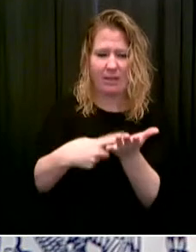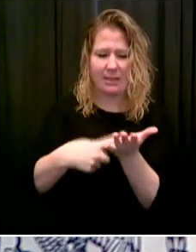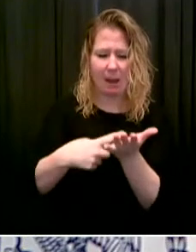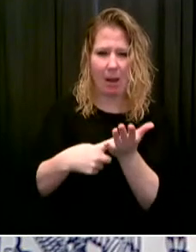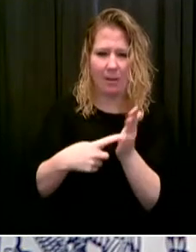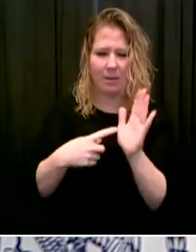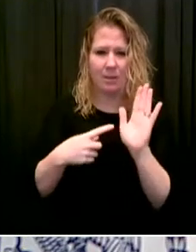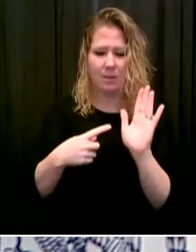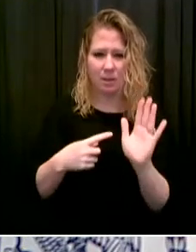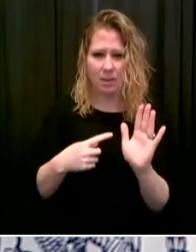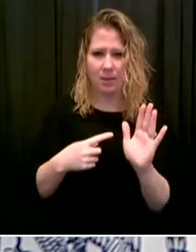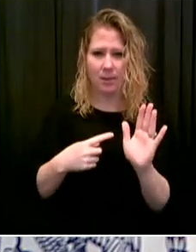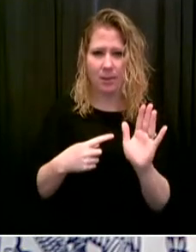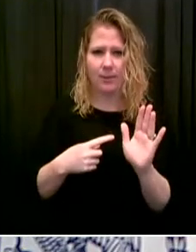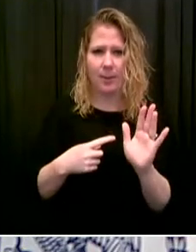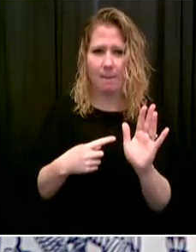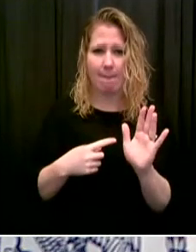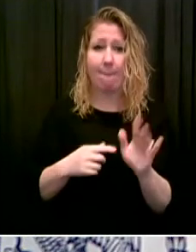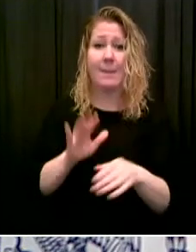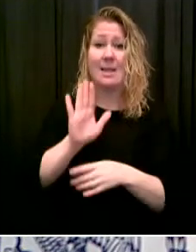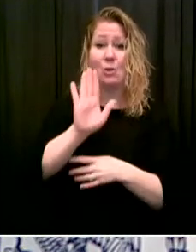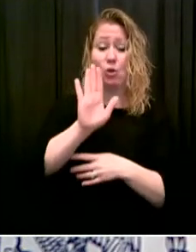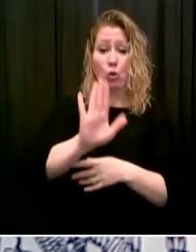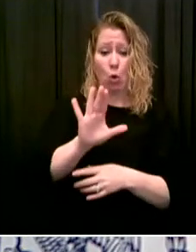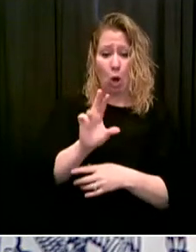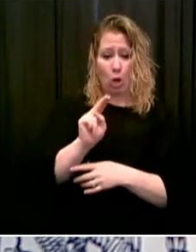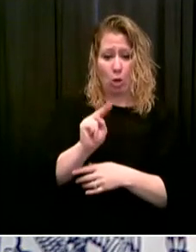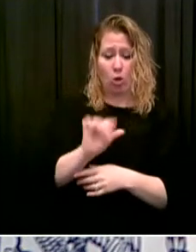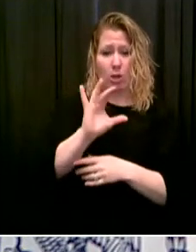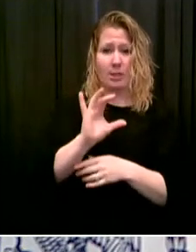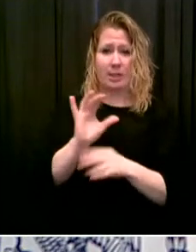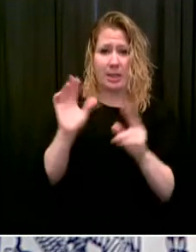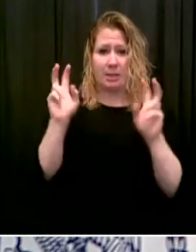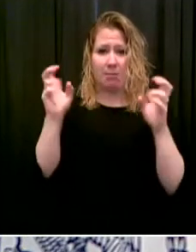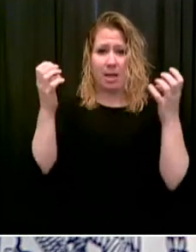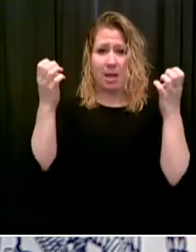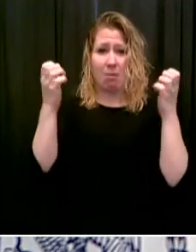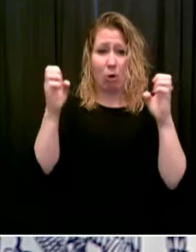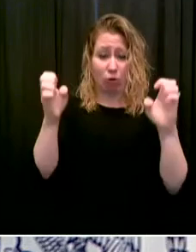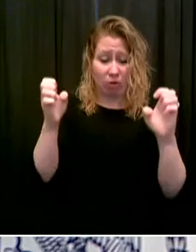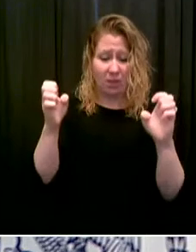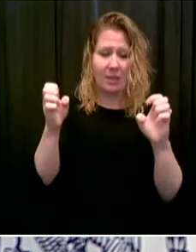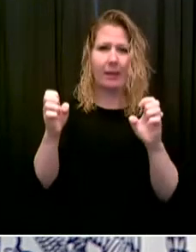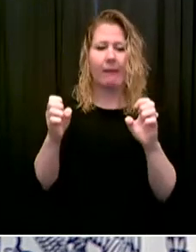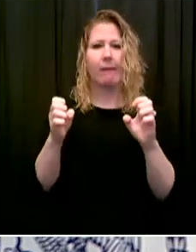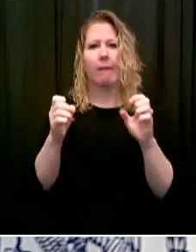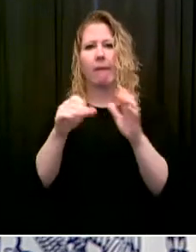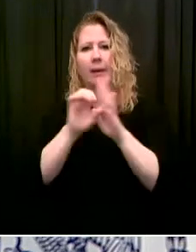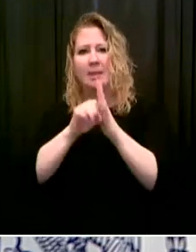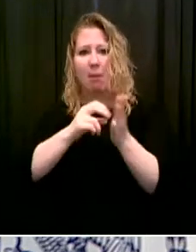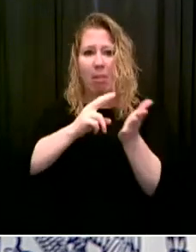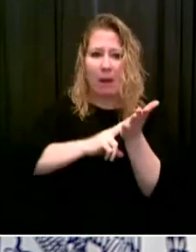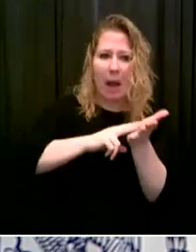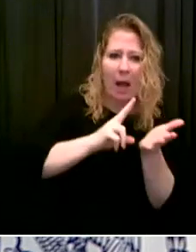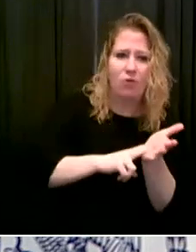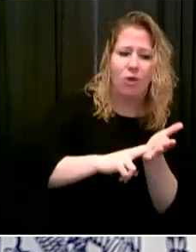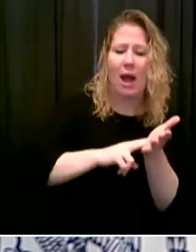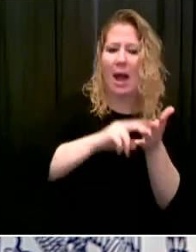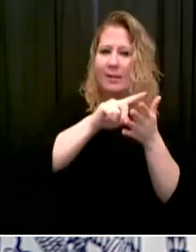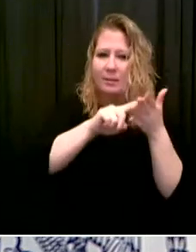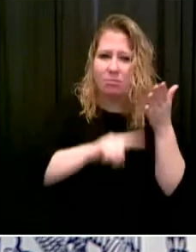that ending at the same time, the emergency contracting and those types of things? It's a really good